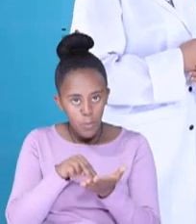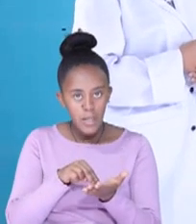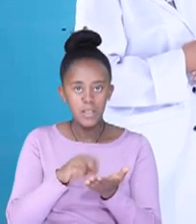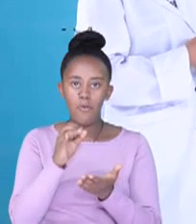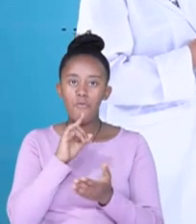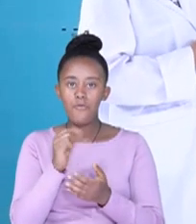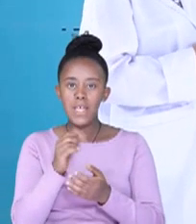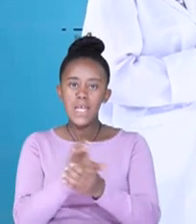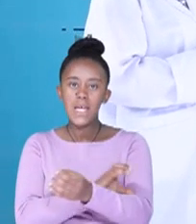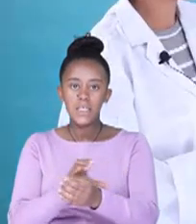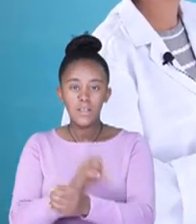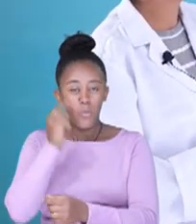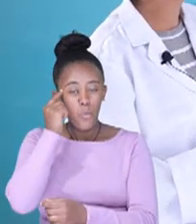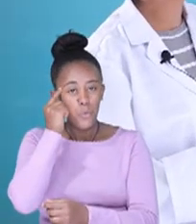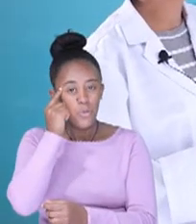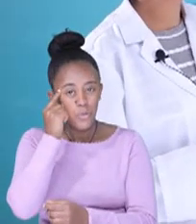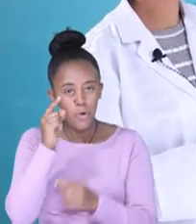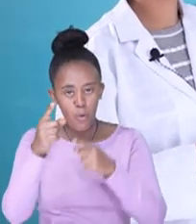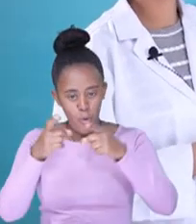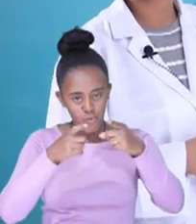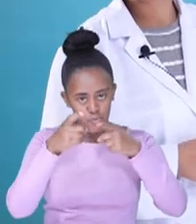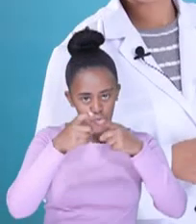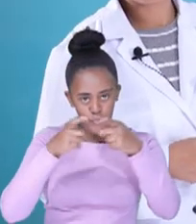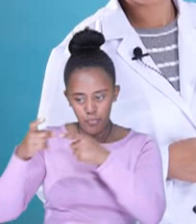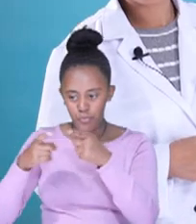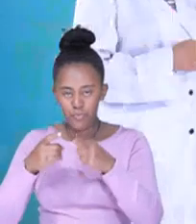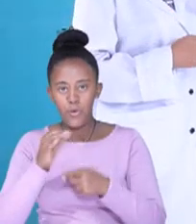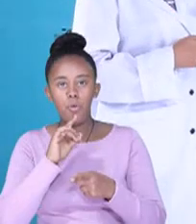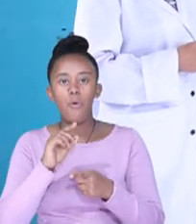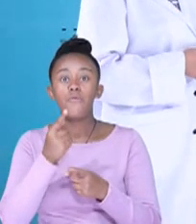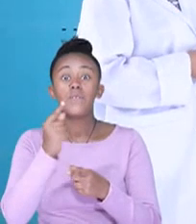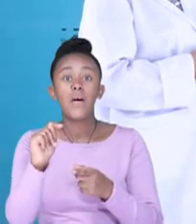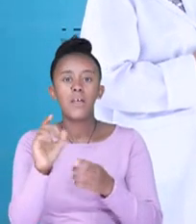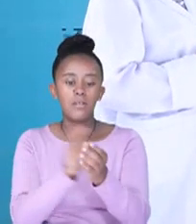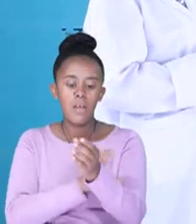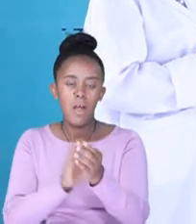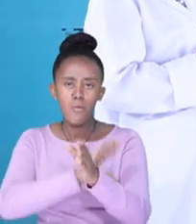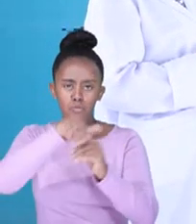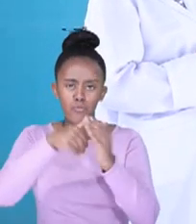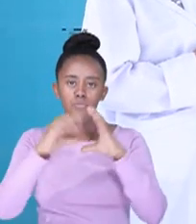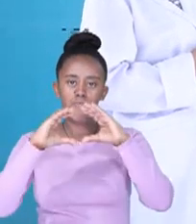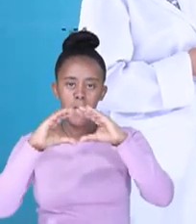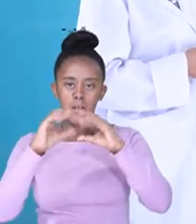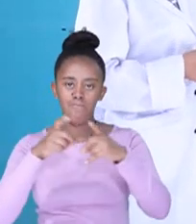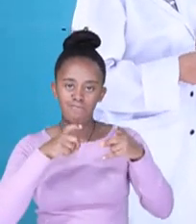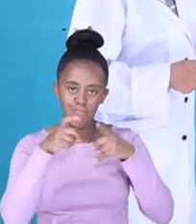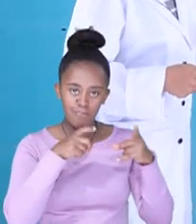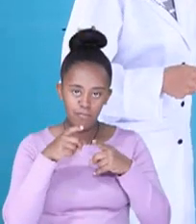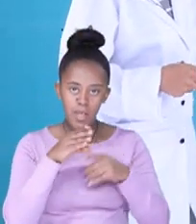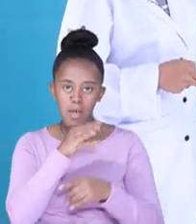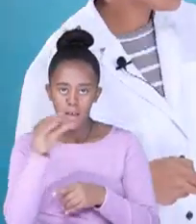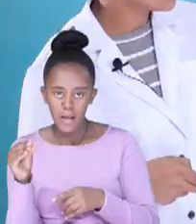cell is considered as controlling center of the cell. It is controlling center of the cell,